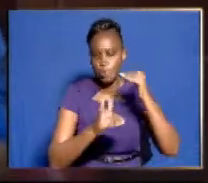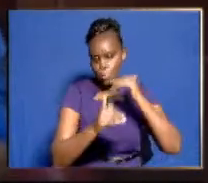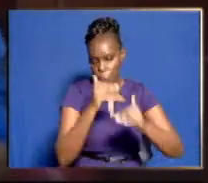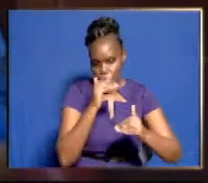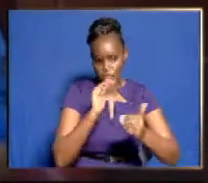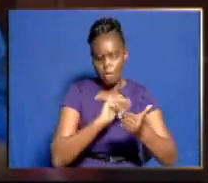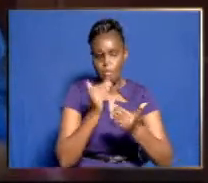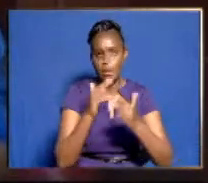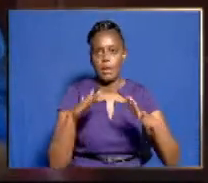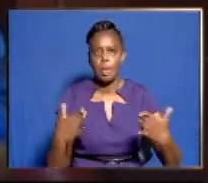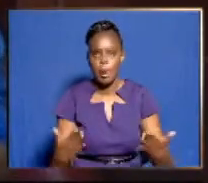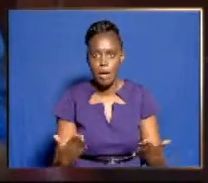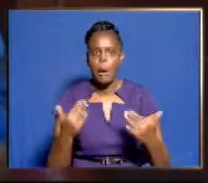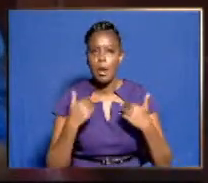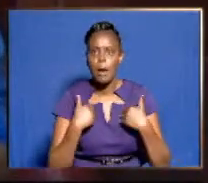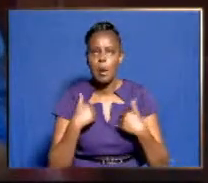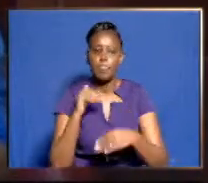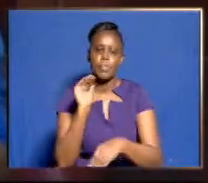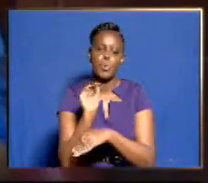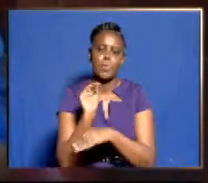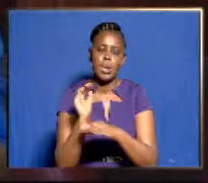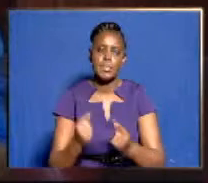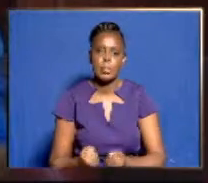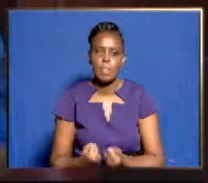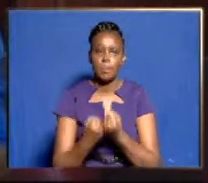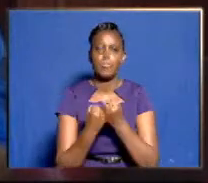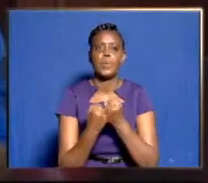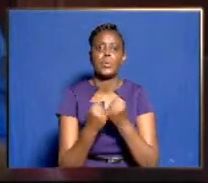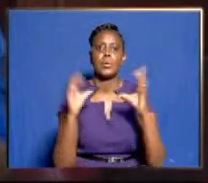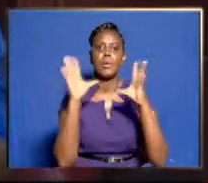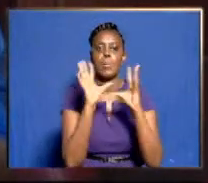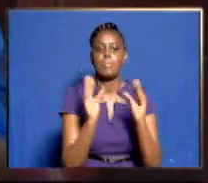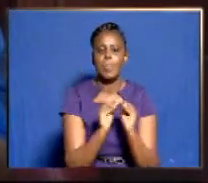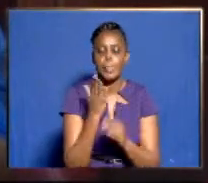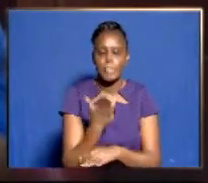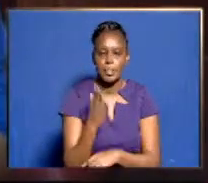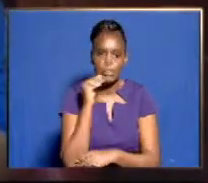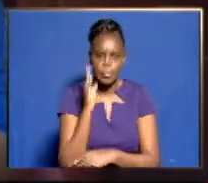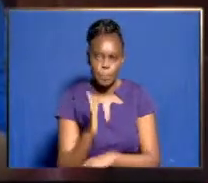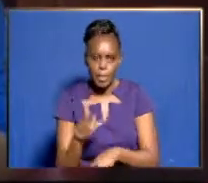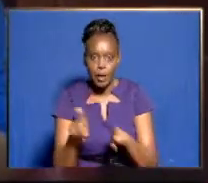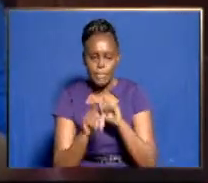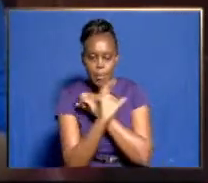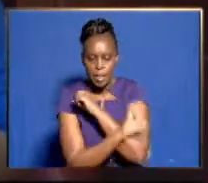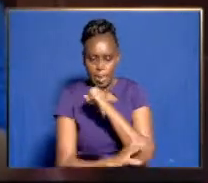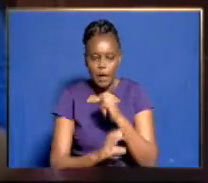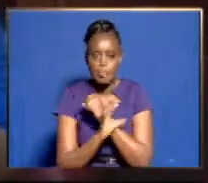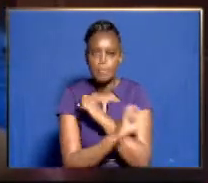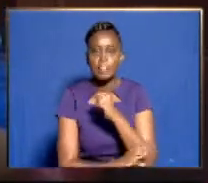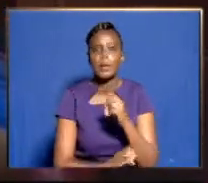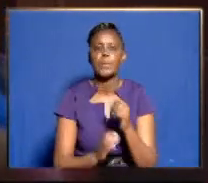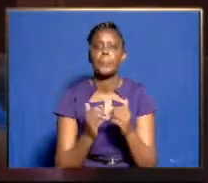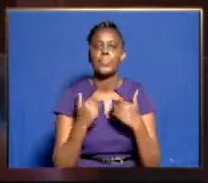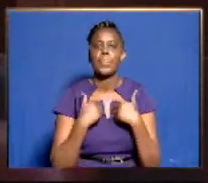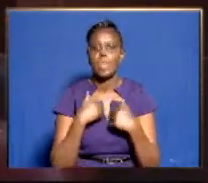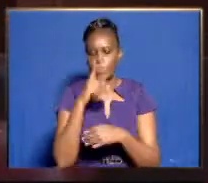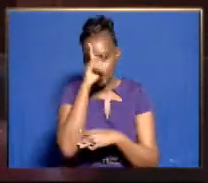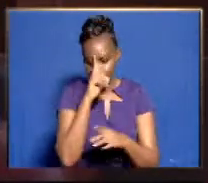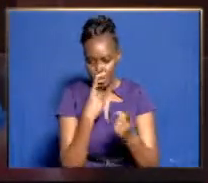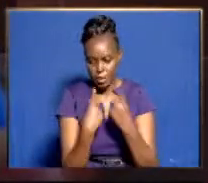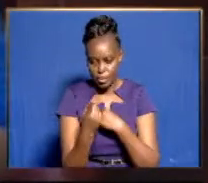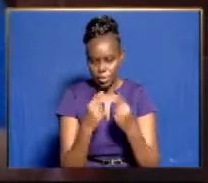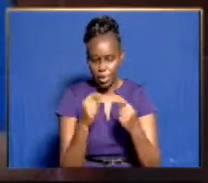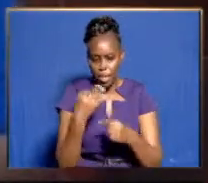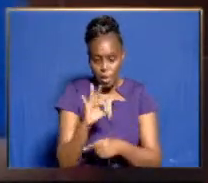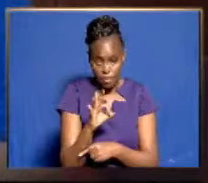are funded. We have requested for support in the current budget. Mr. Speaker, as a country, we need to have a serious conversation on